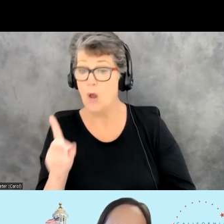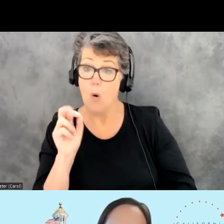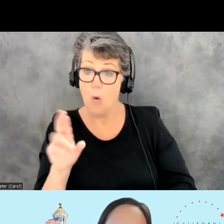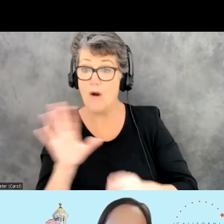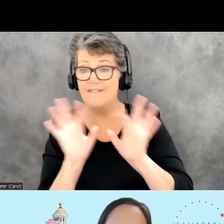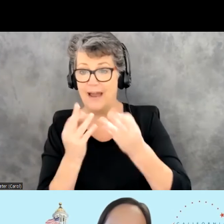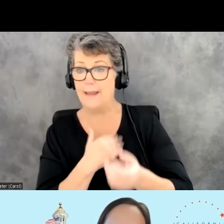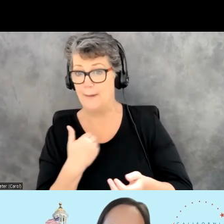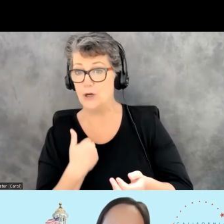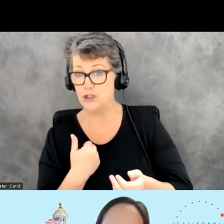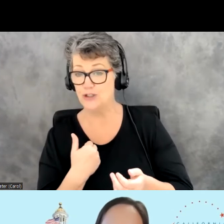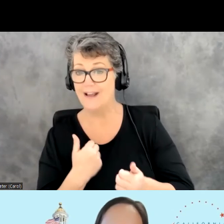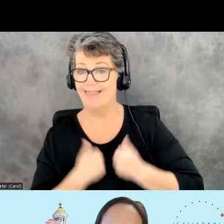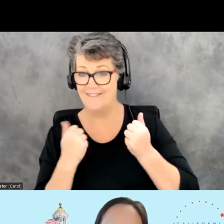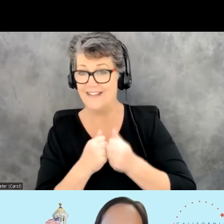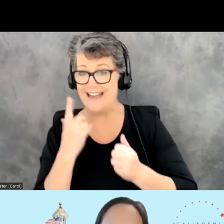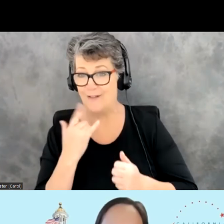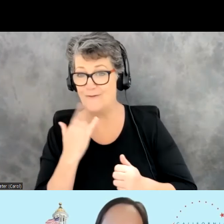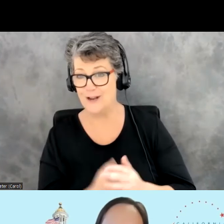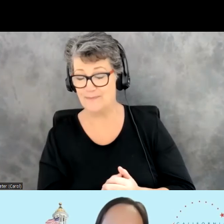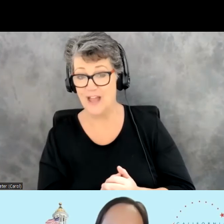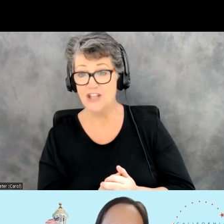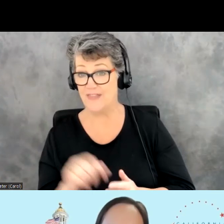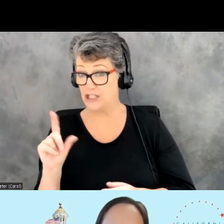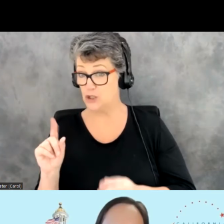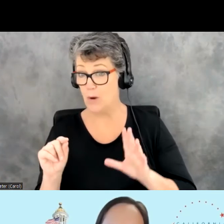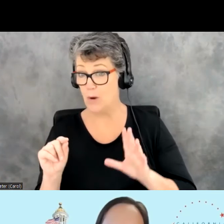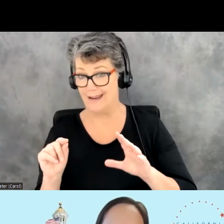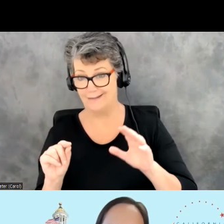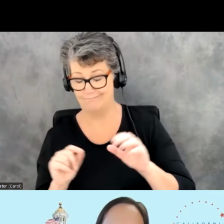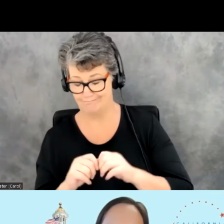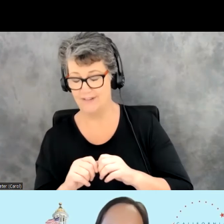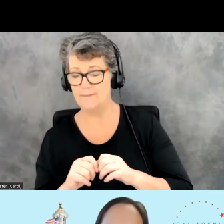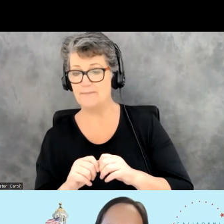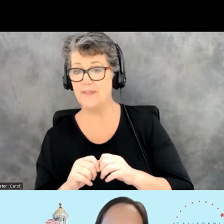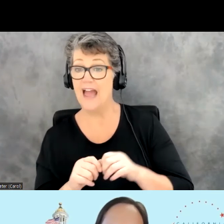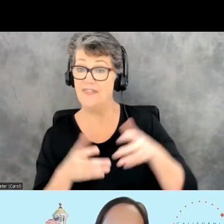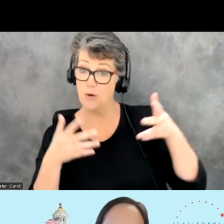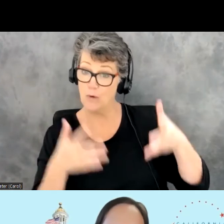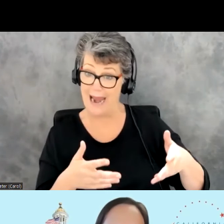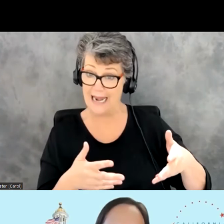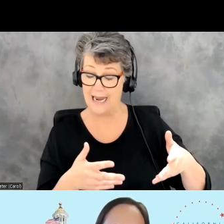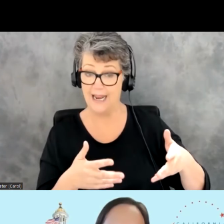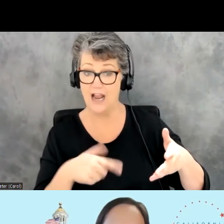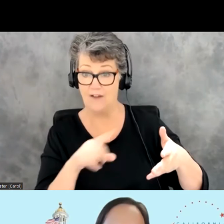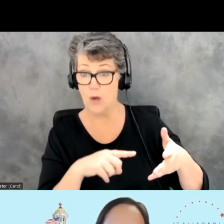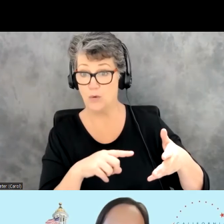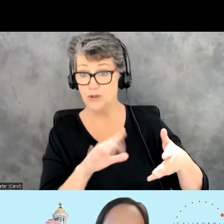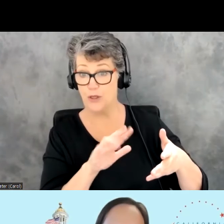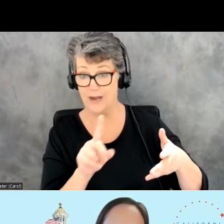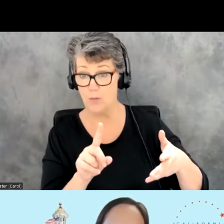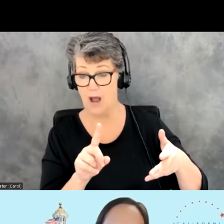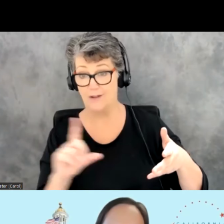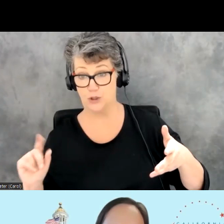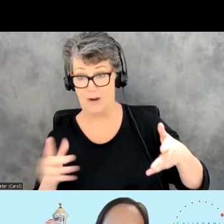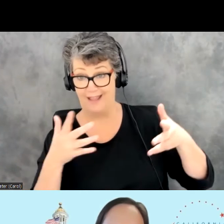their family members that live in California. So that's 20 of our 31. And then the remaining of those 31 council members